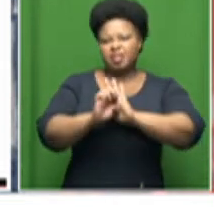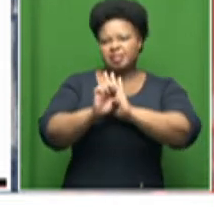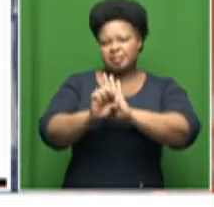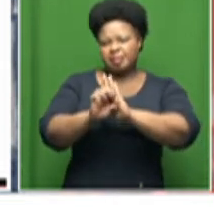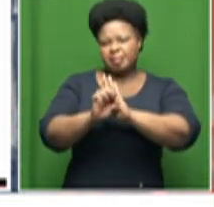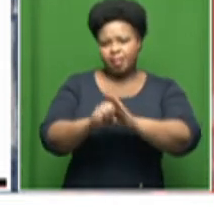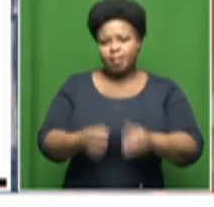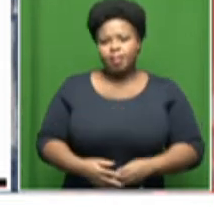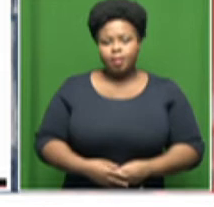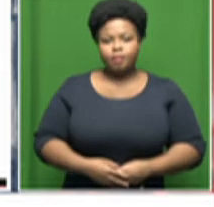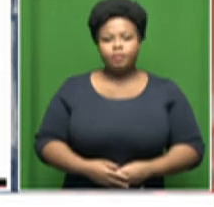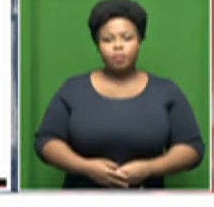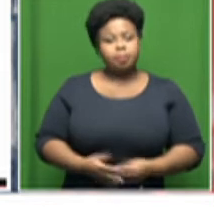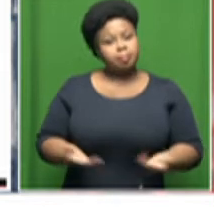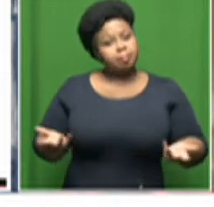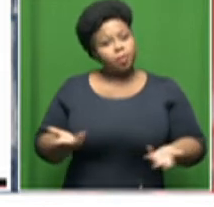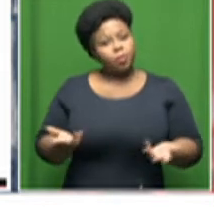in the